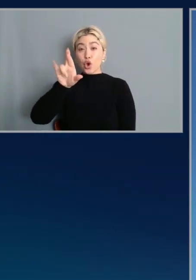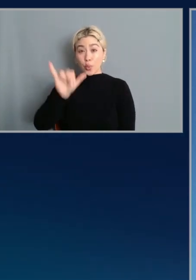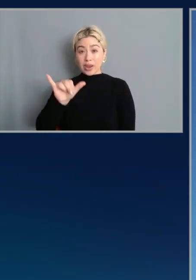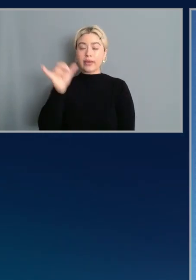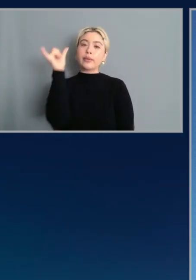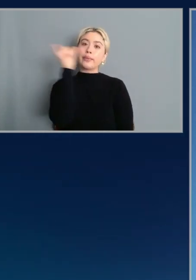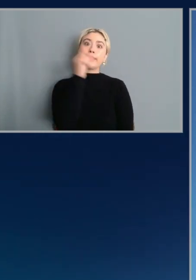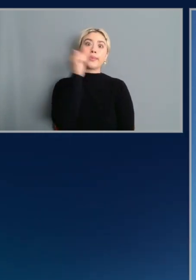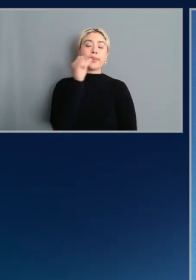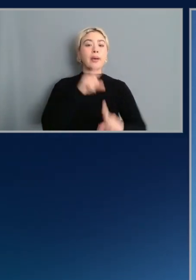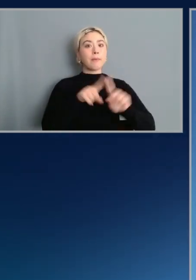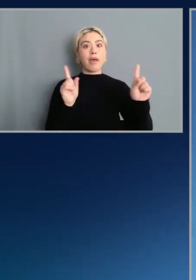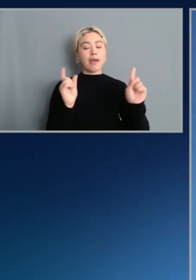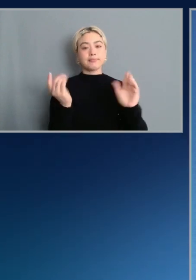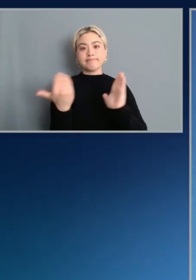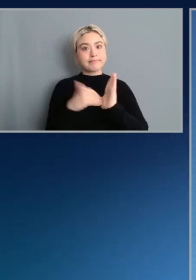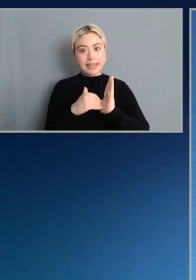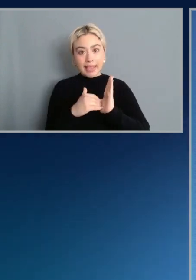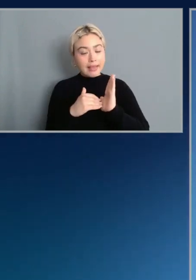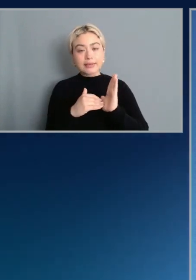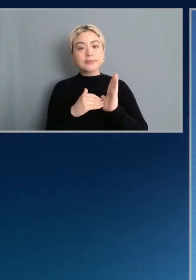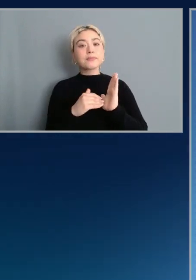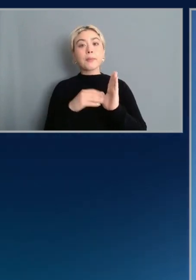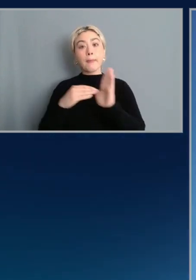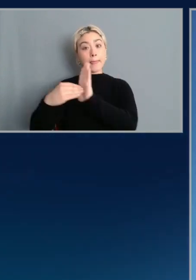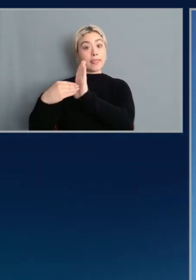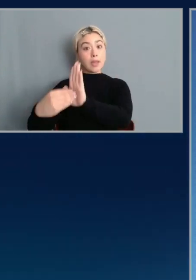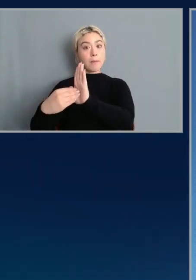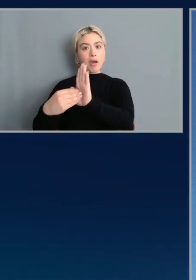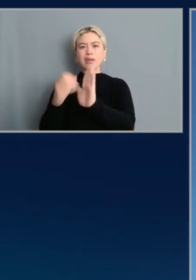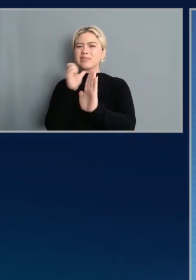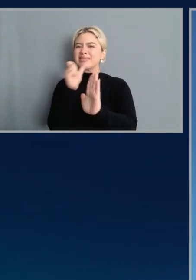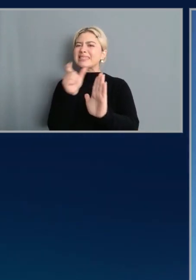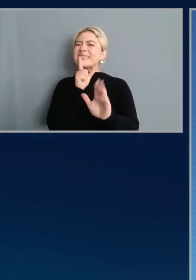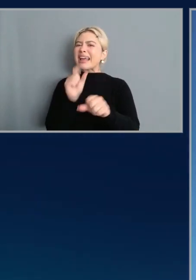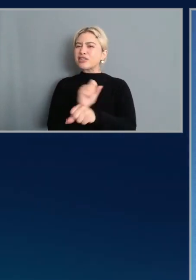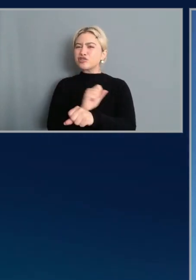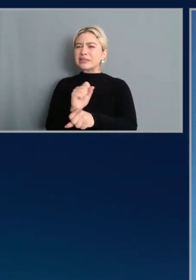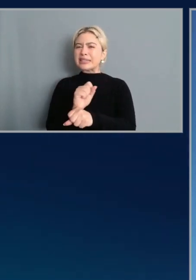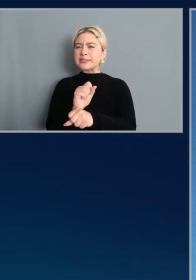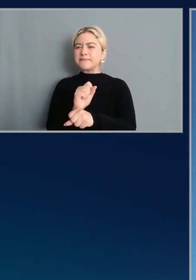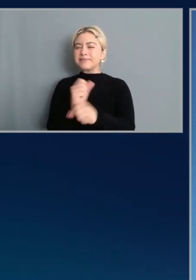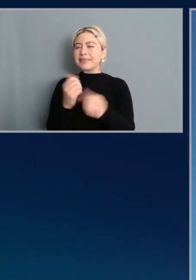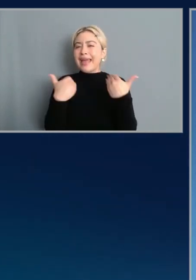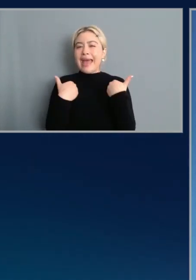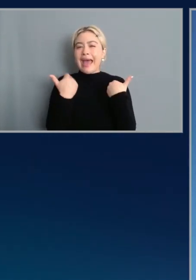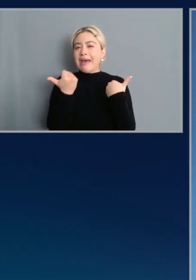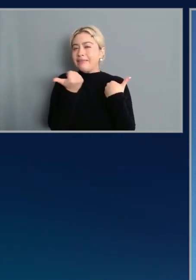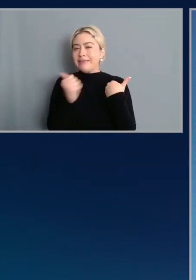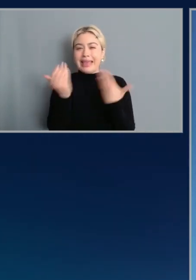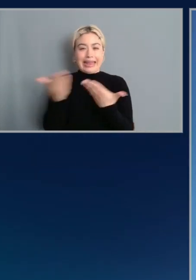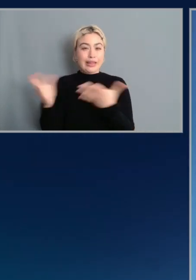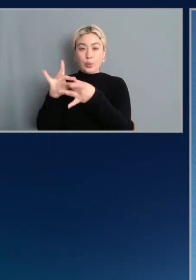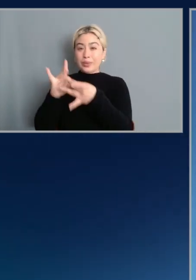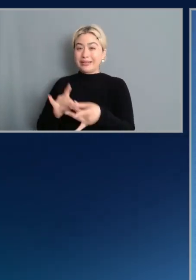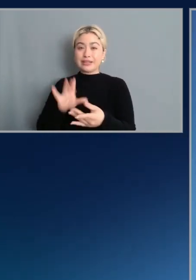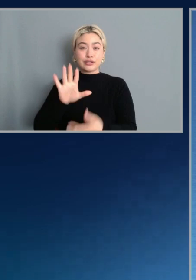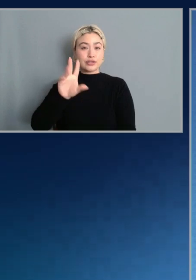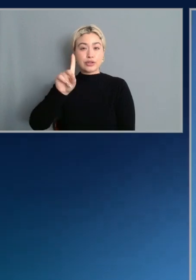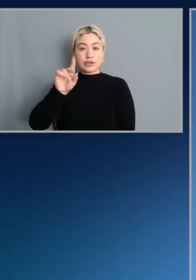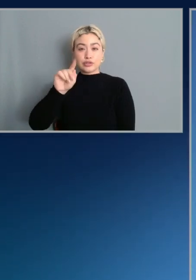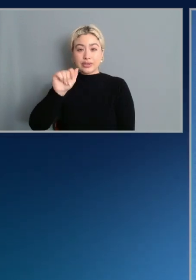But this, like, again, the thing is here, the model here does not actually have anything to do with your data. It's not exposed